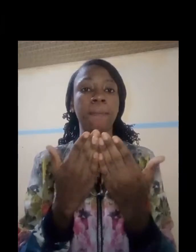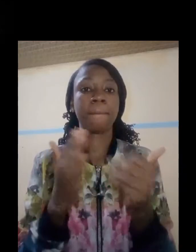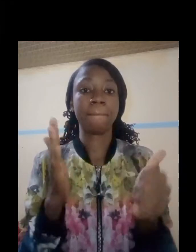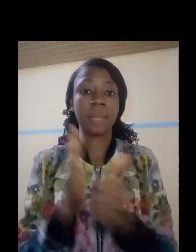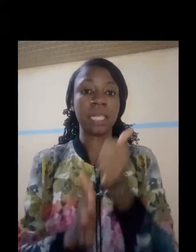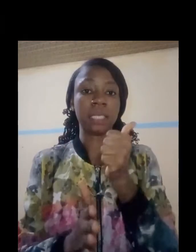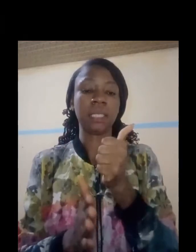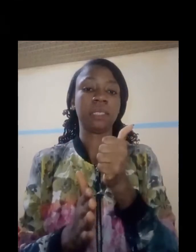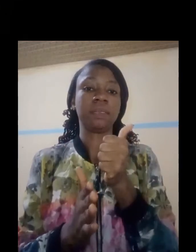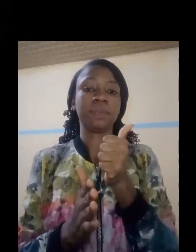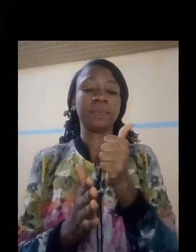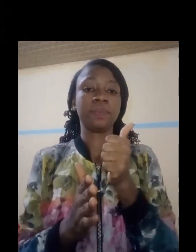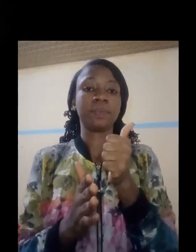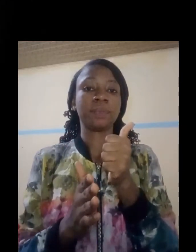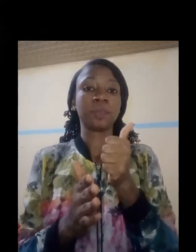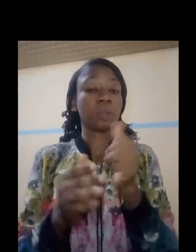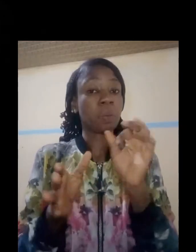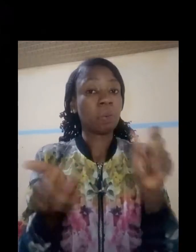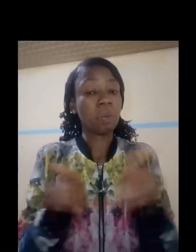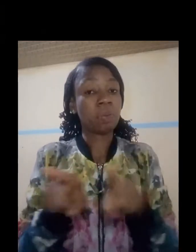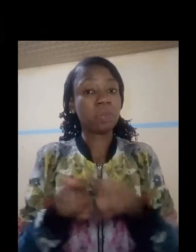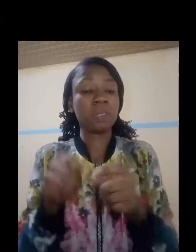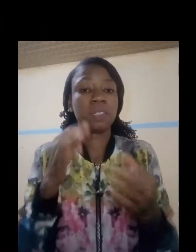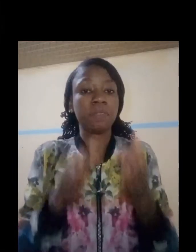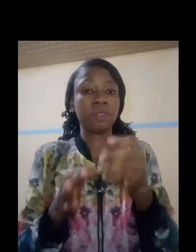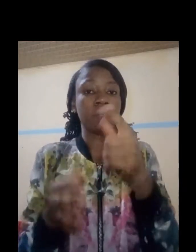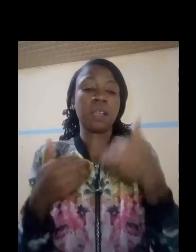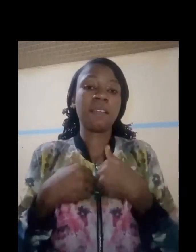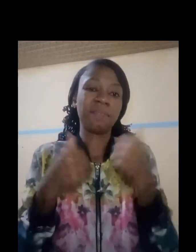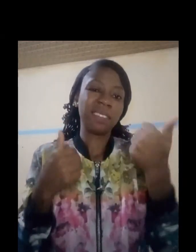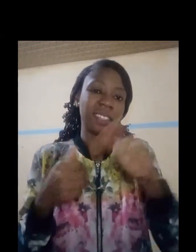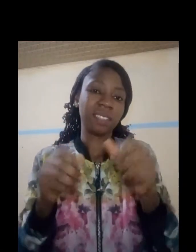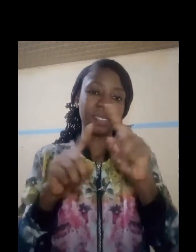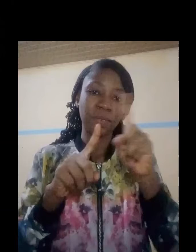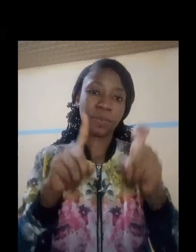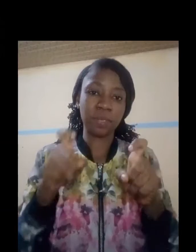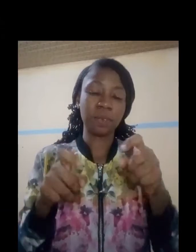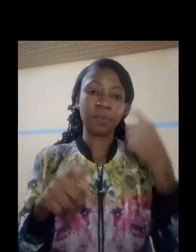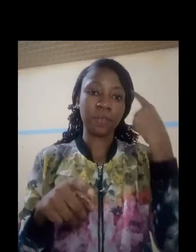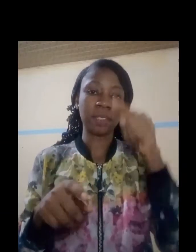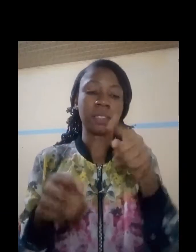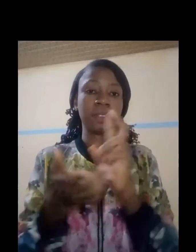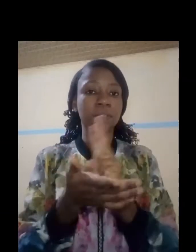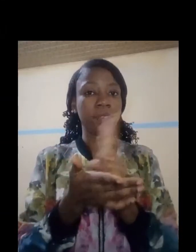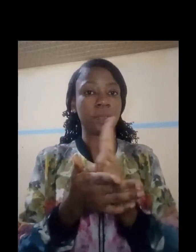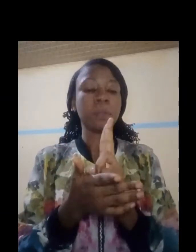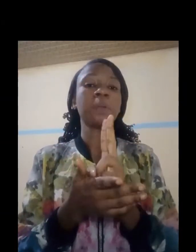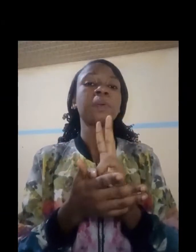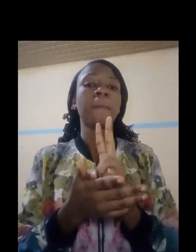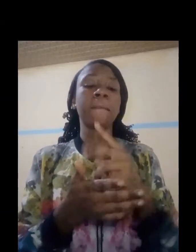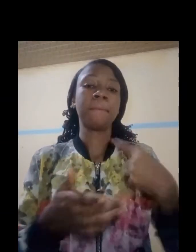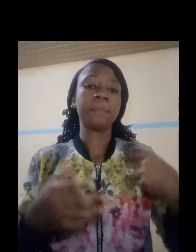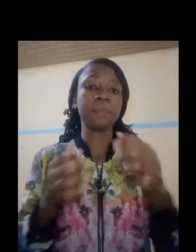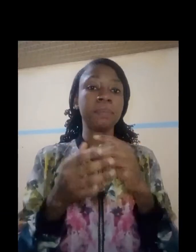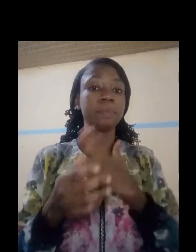your question on this video you are watching, and we will be glad to answer your